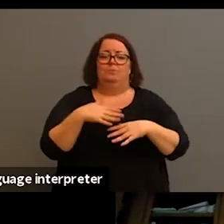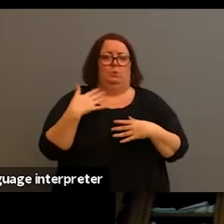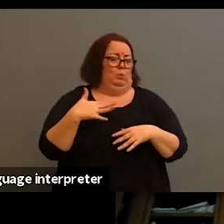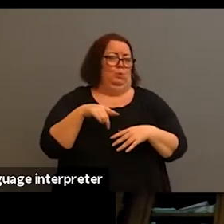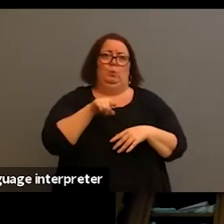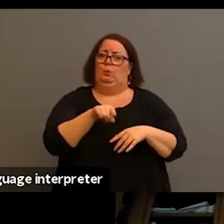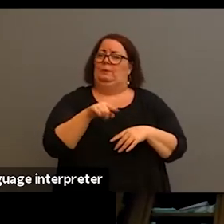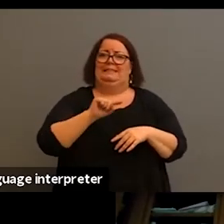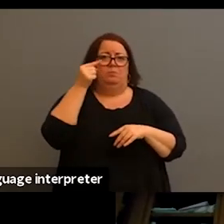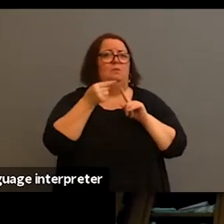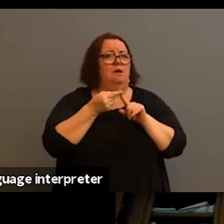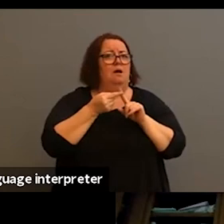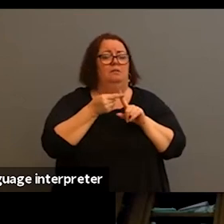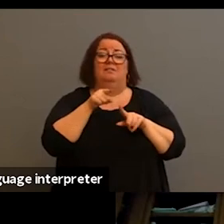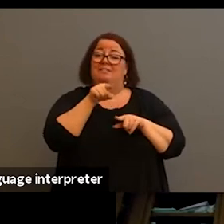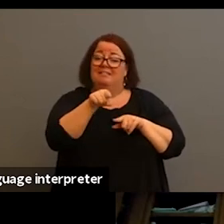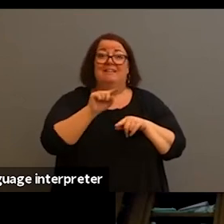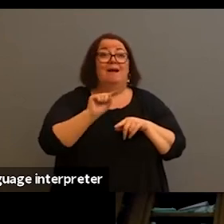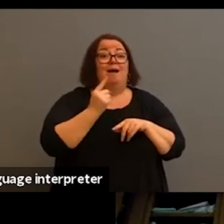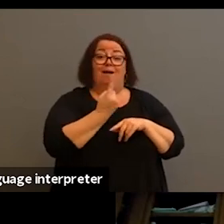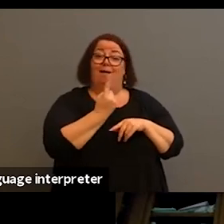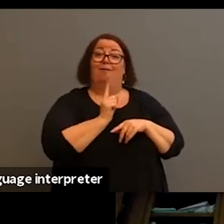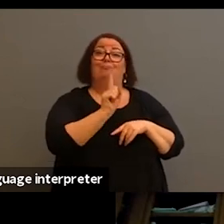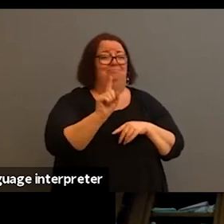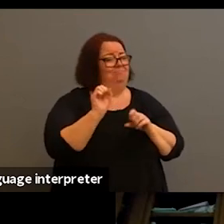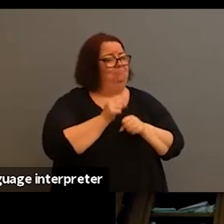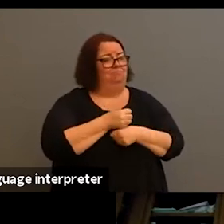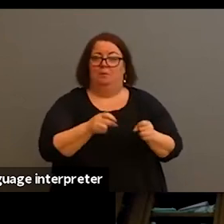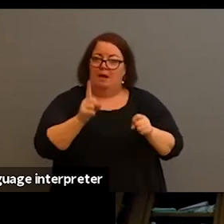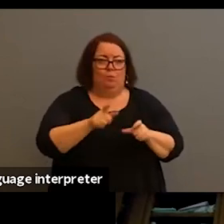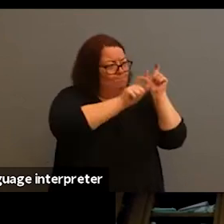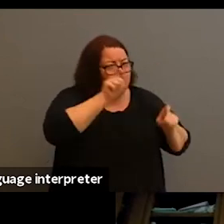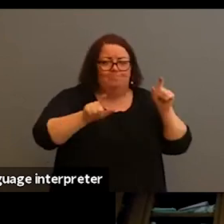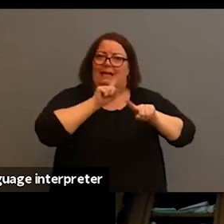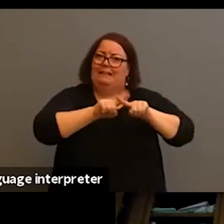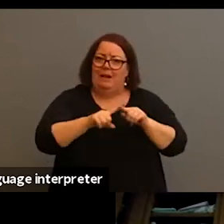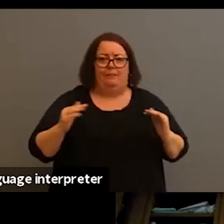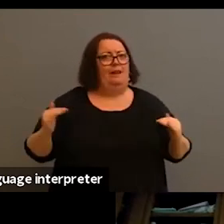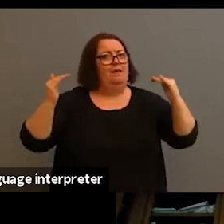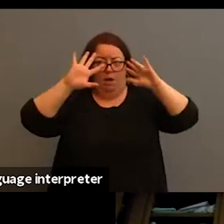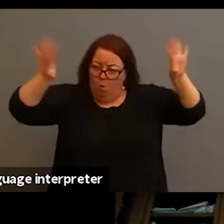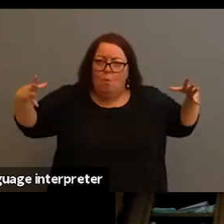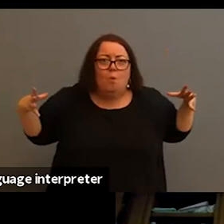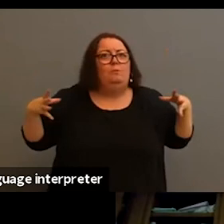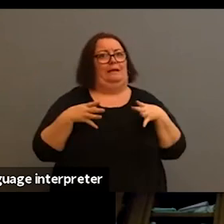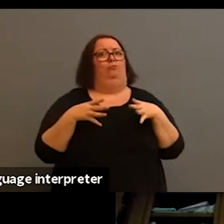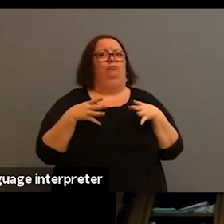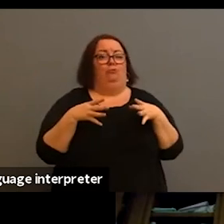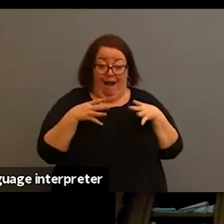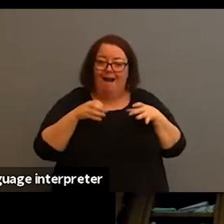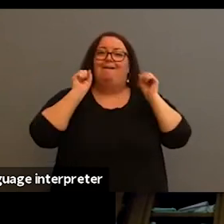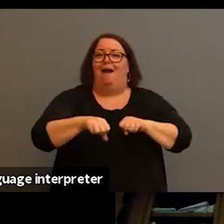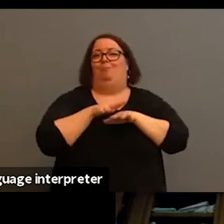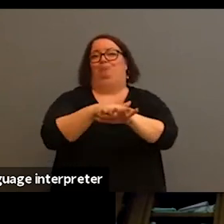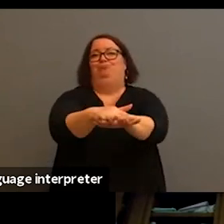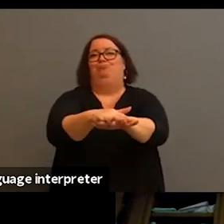diversity as the ground for work. And also when it comes to disability, it's not a single